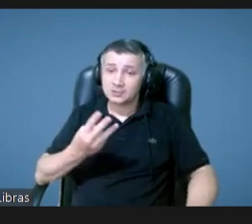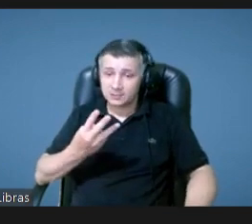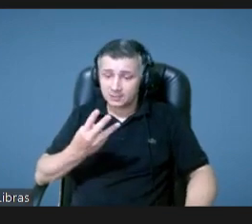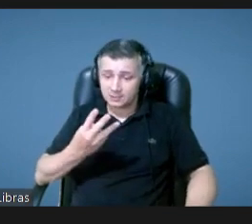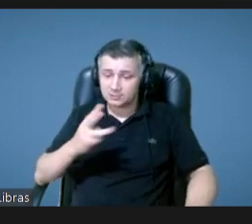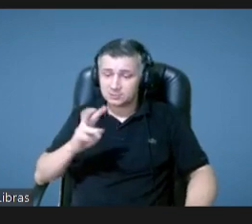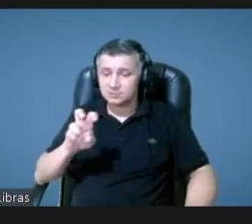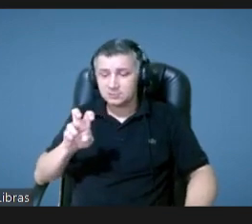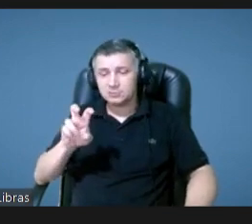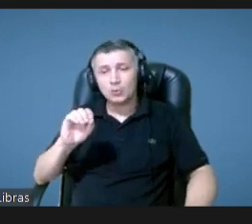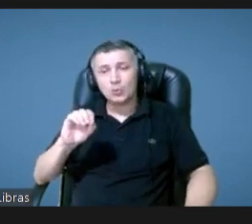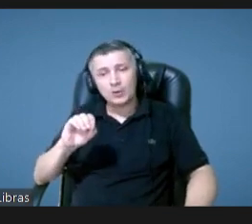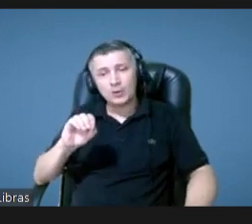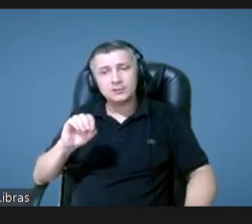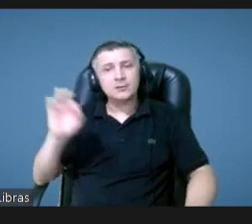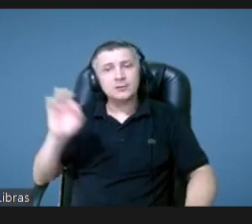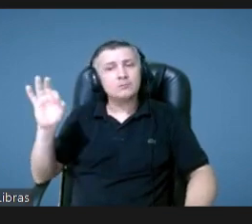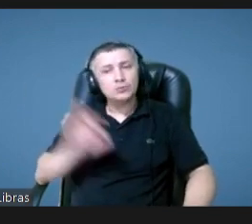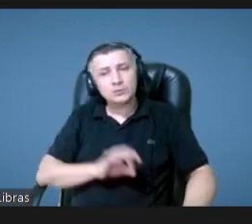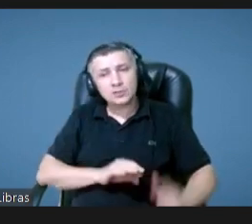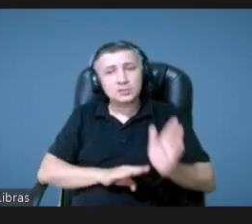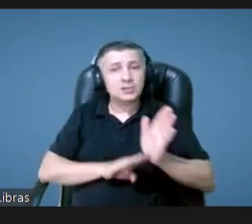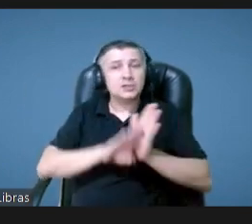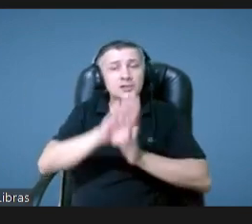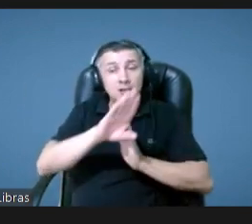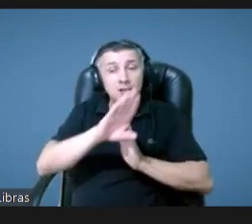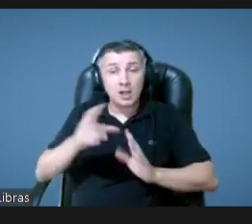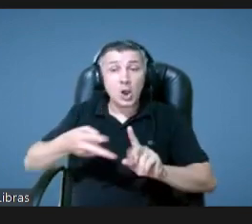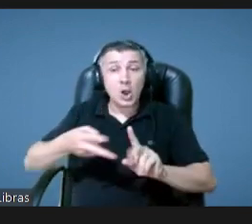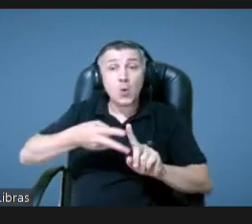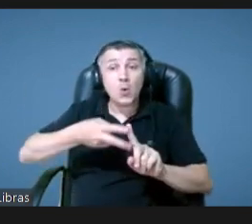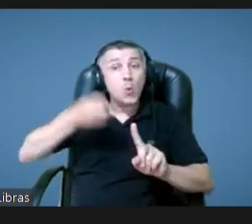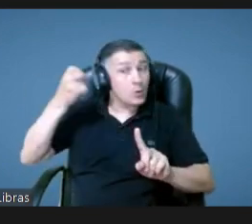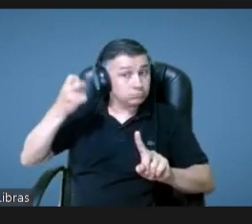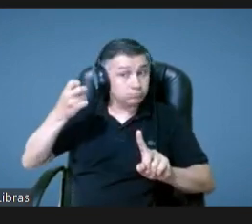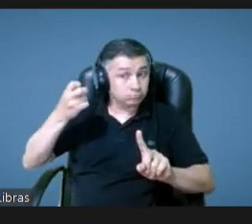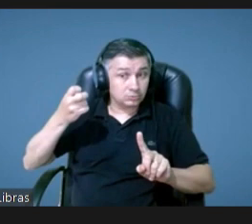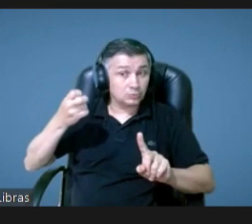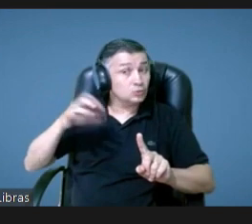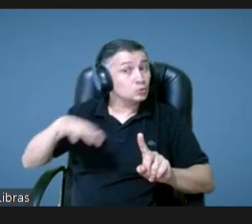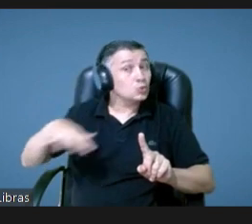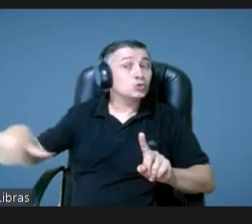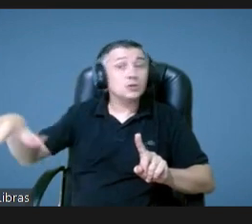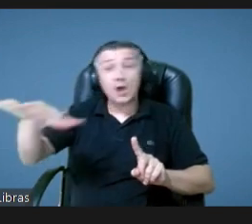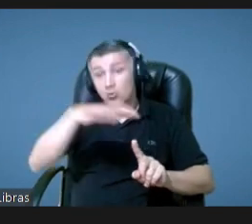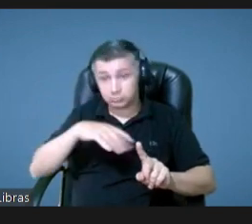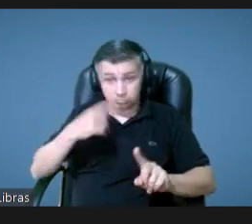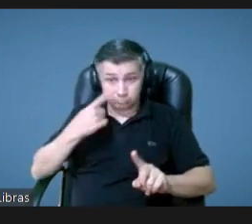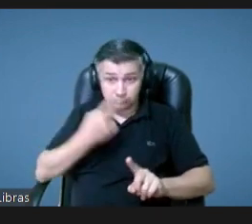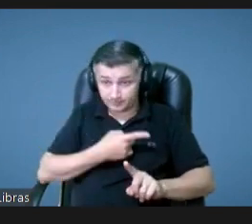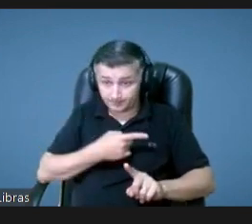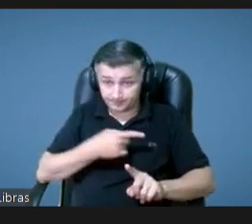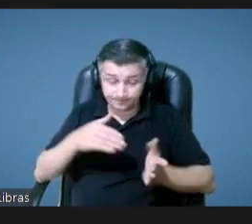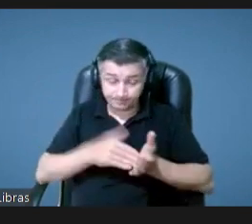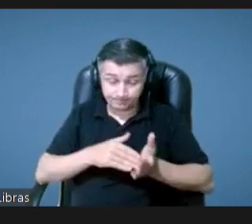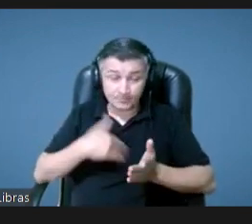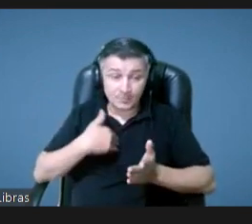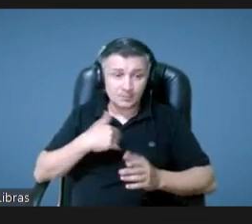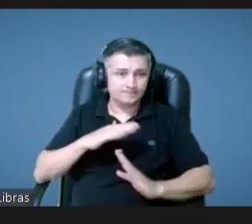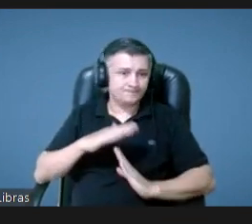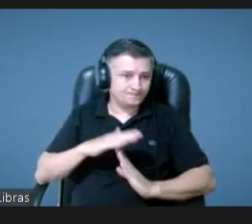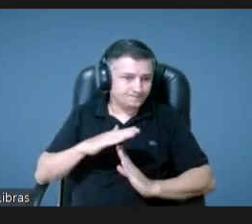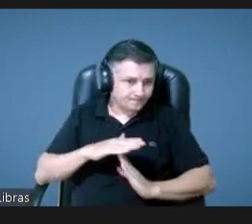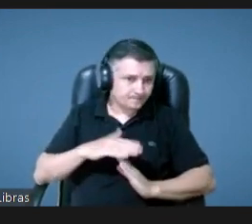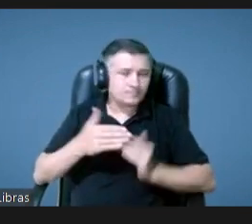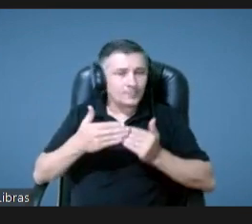and nearly 350% growth in terms of net income in the recurring